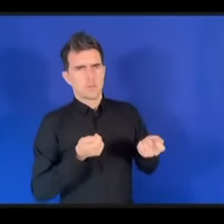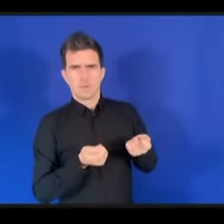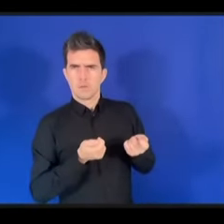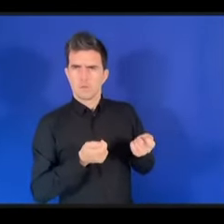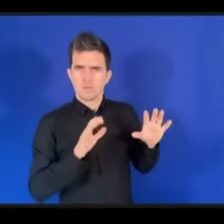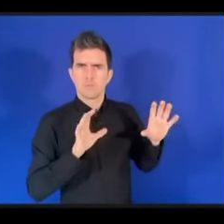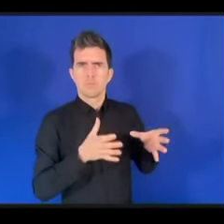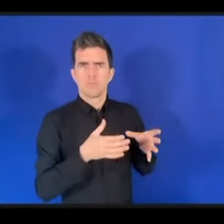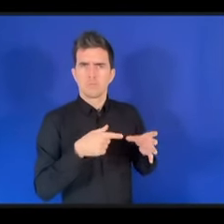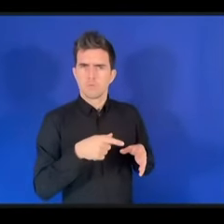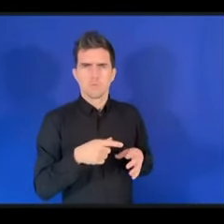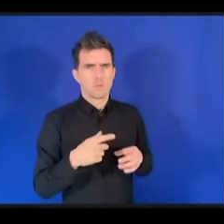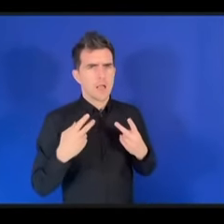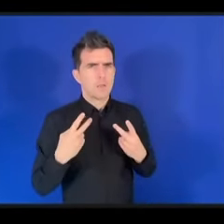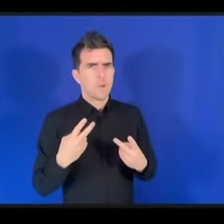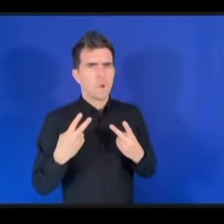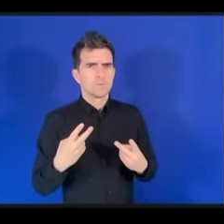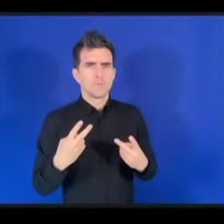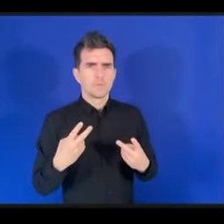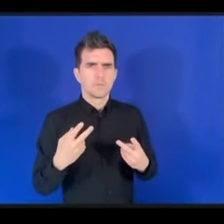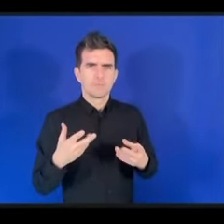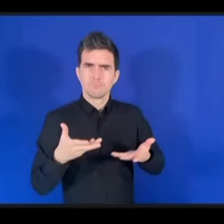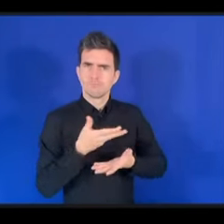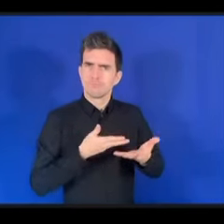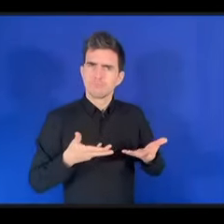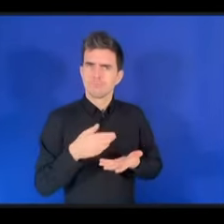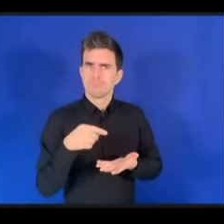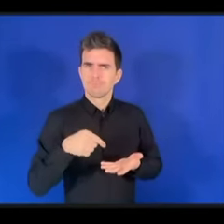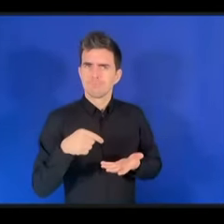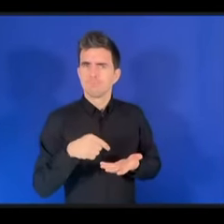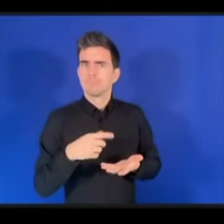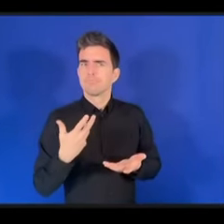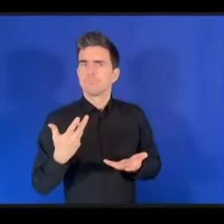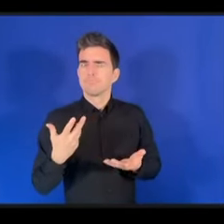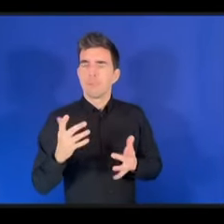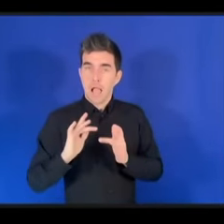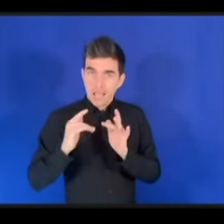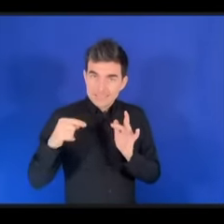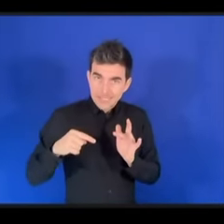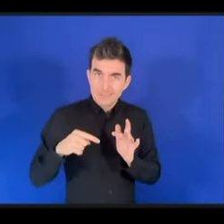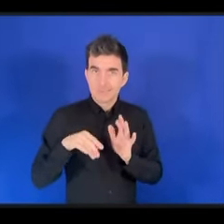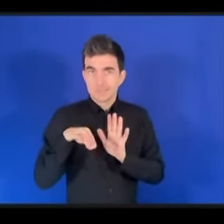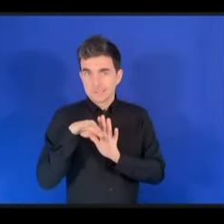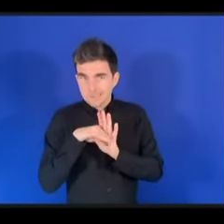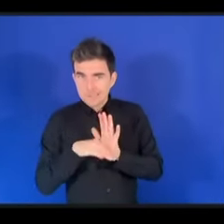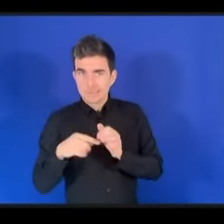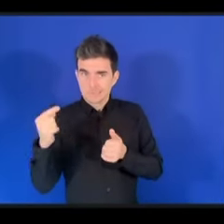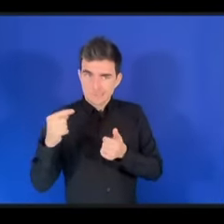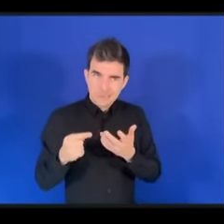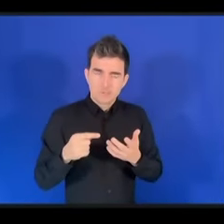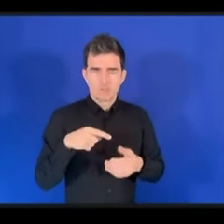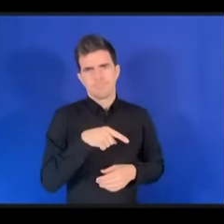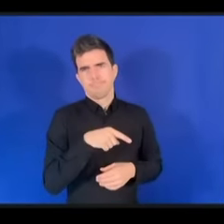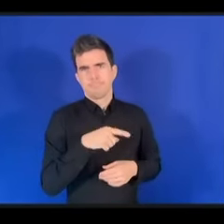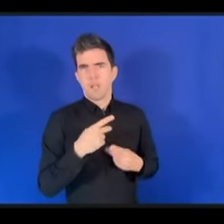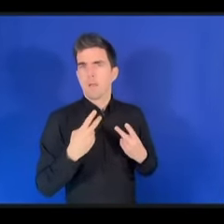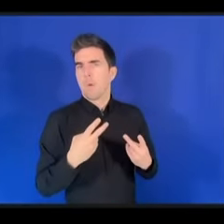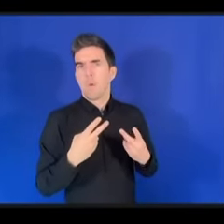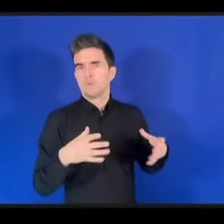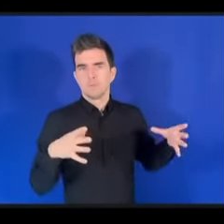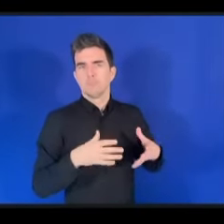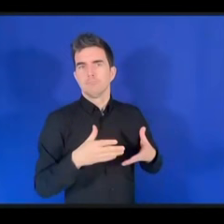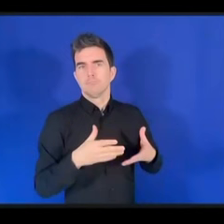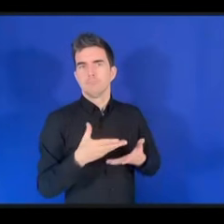I'm very proud to have been able to host this important forum in Kyoto. So you have discussed